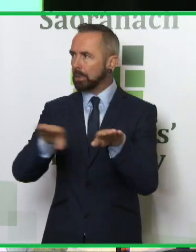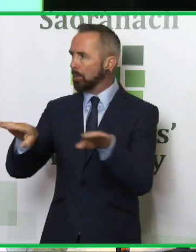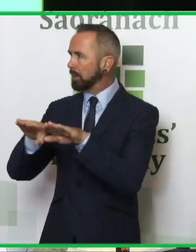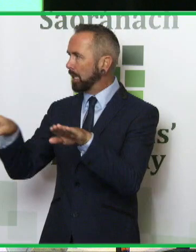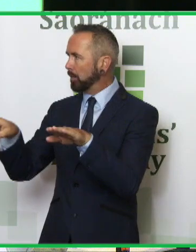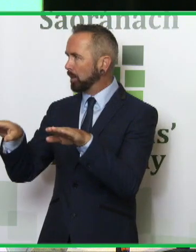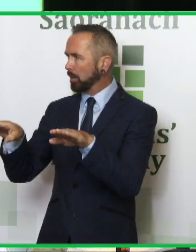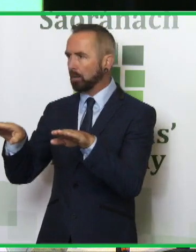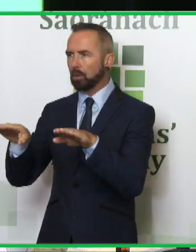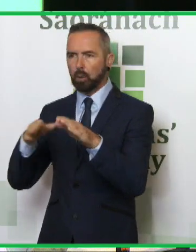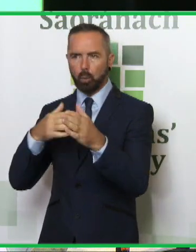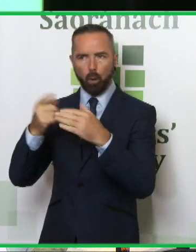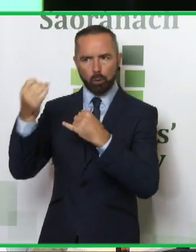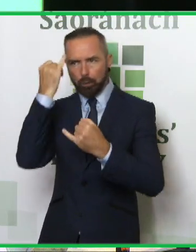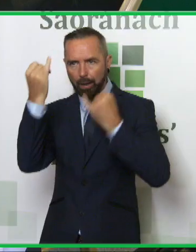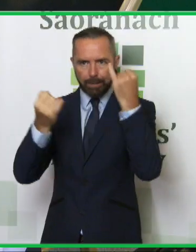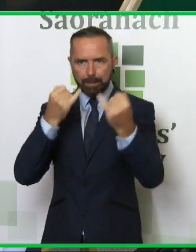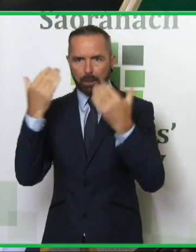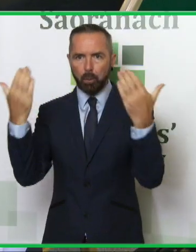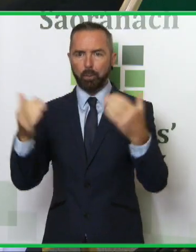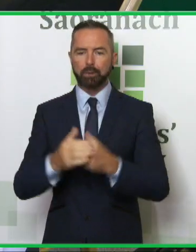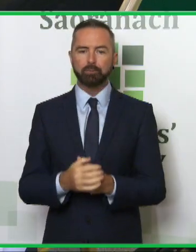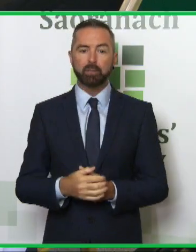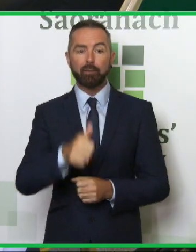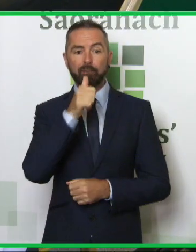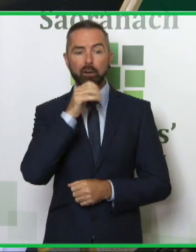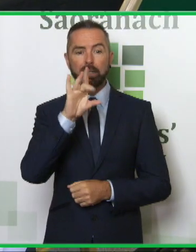further suggestions. Is that okay? So I'll ask Ciaran first, maybe just to...